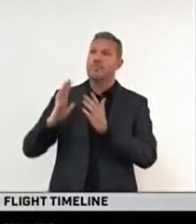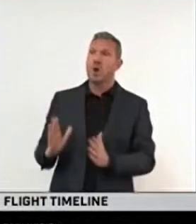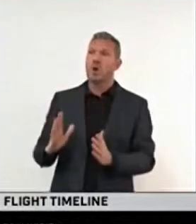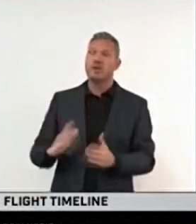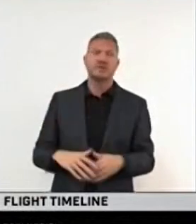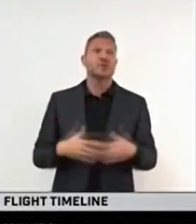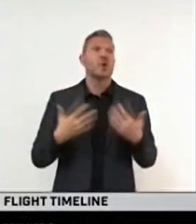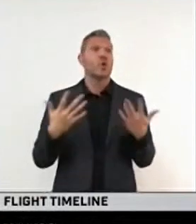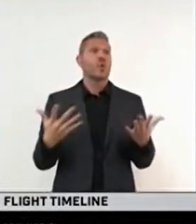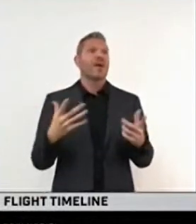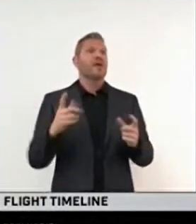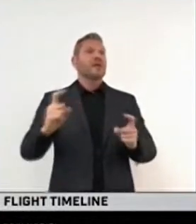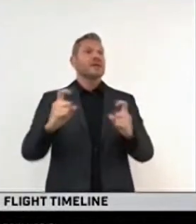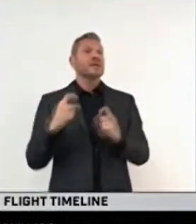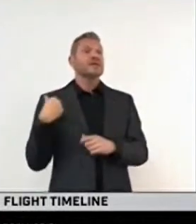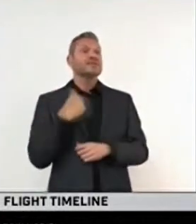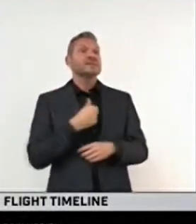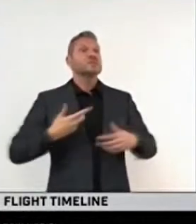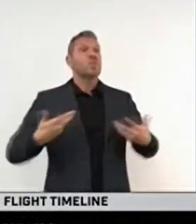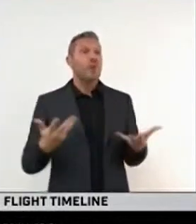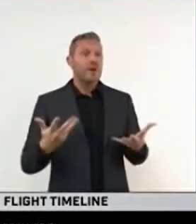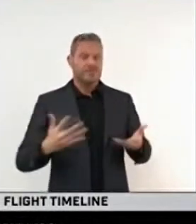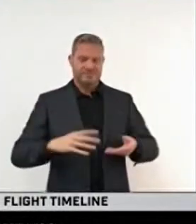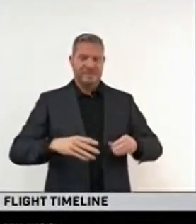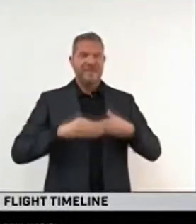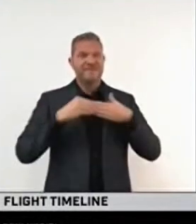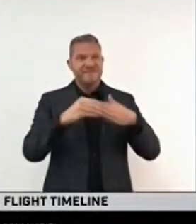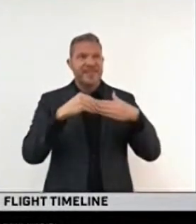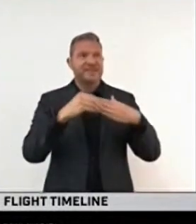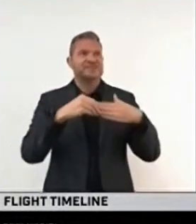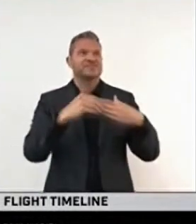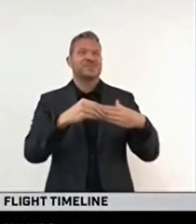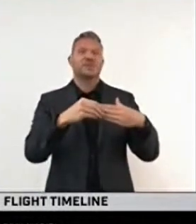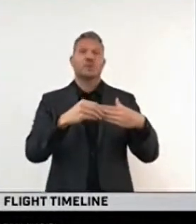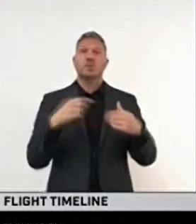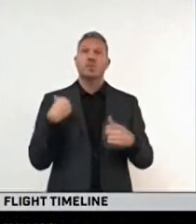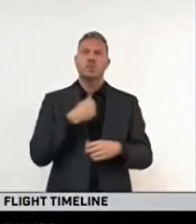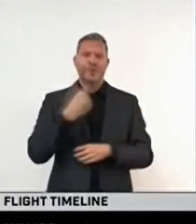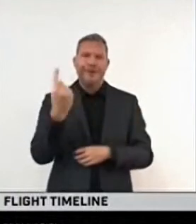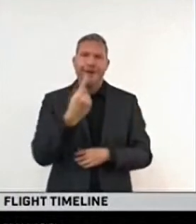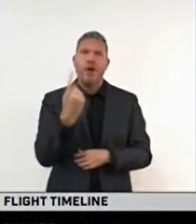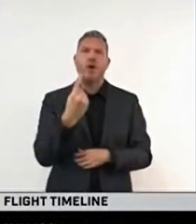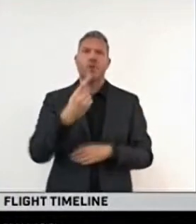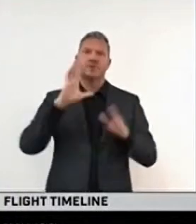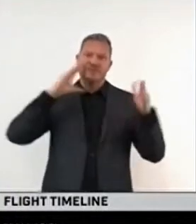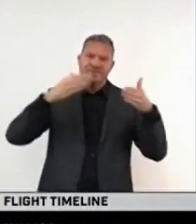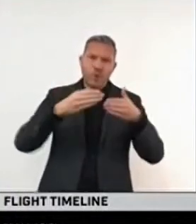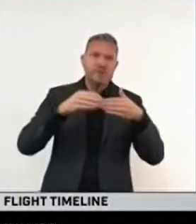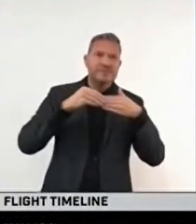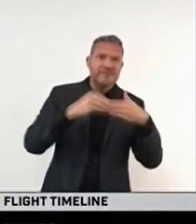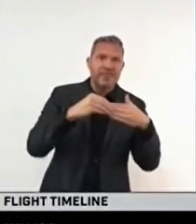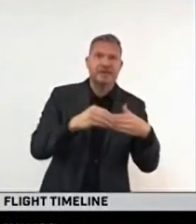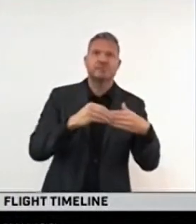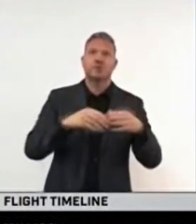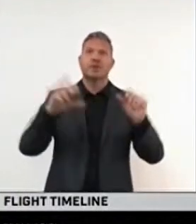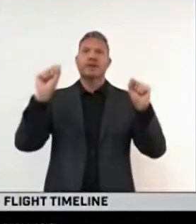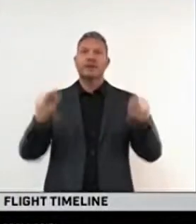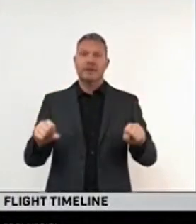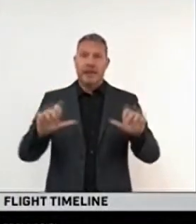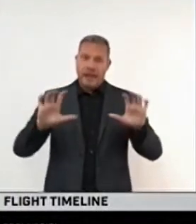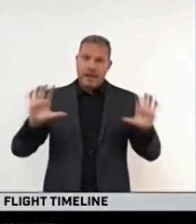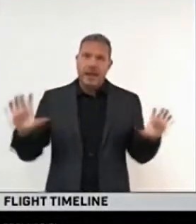is flexibility. We always looking for flexibility because we need to be able to act and be able to provide